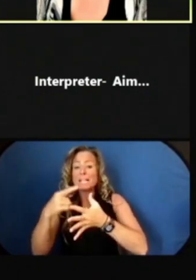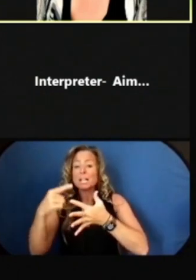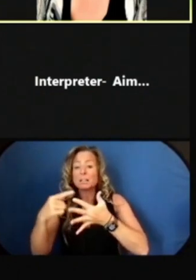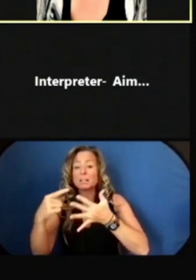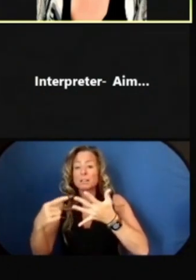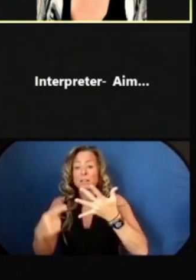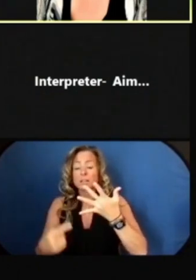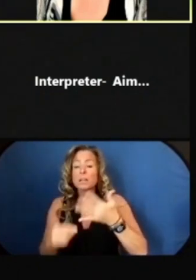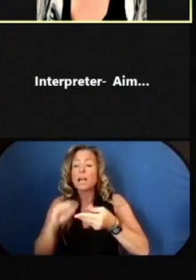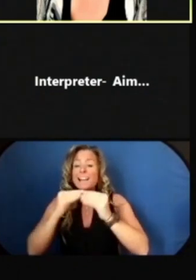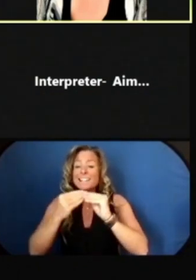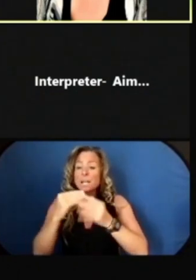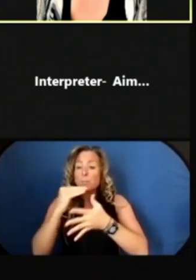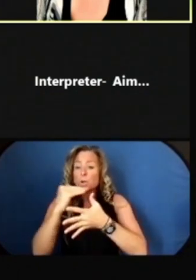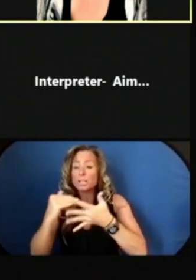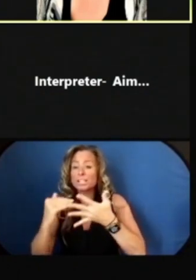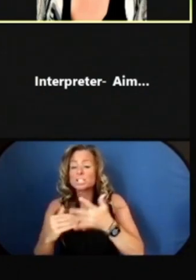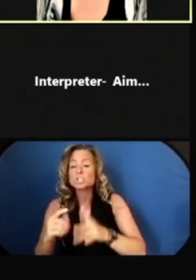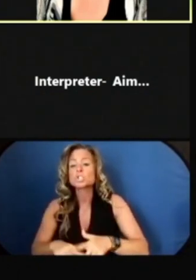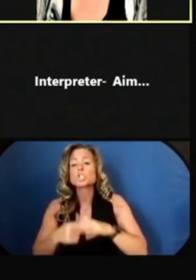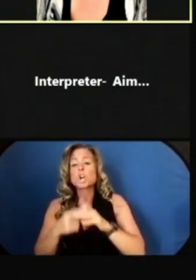numbered list, start each with a verb.